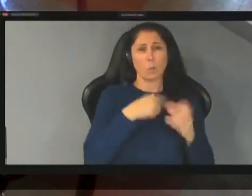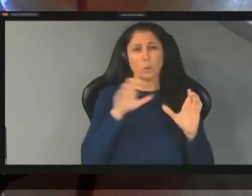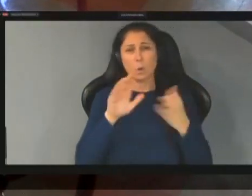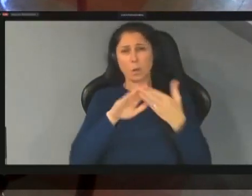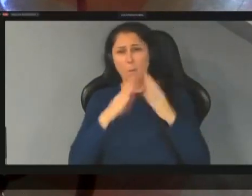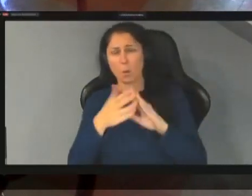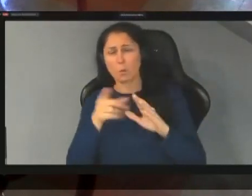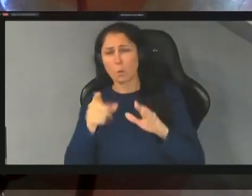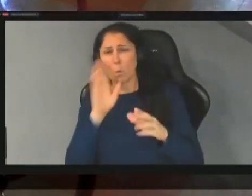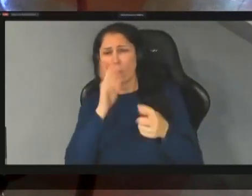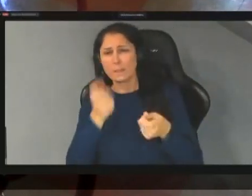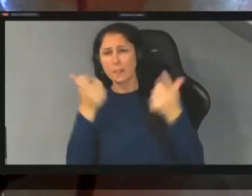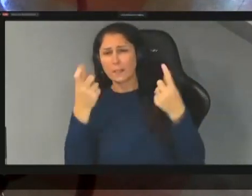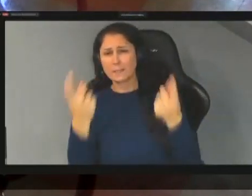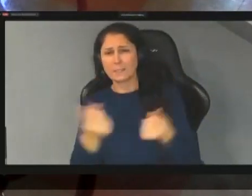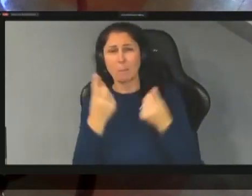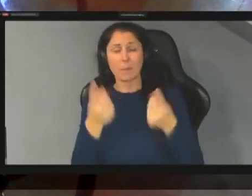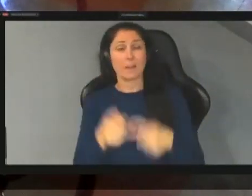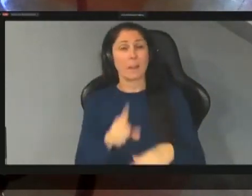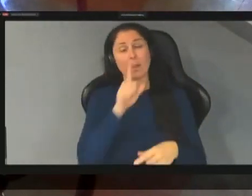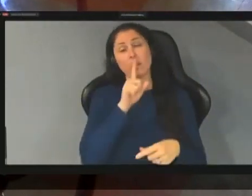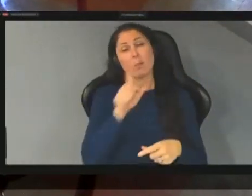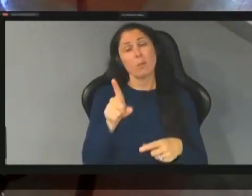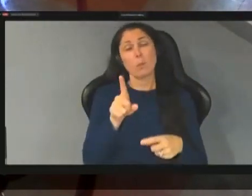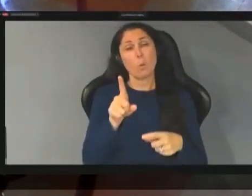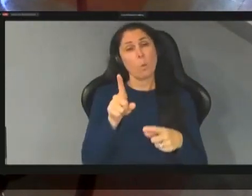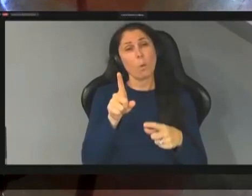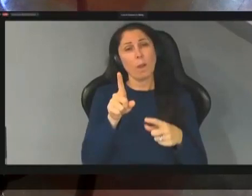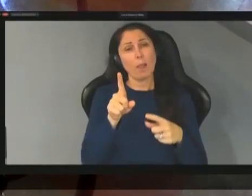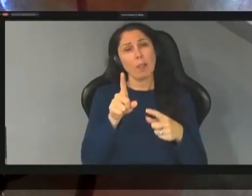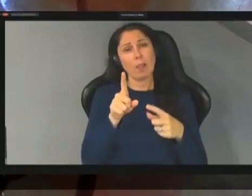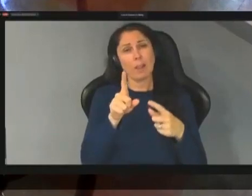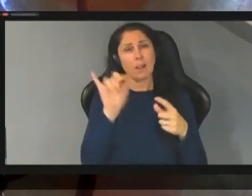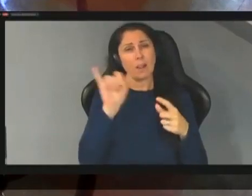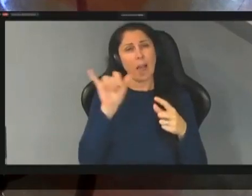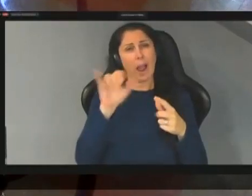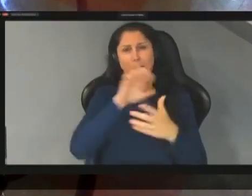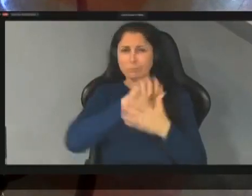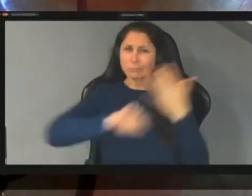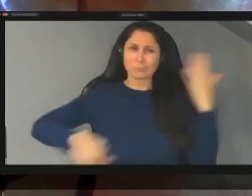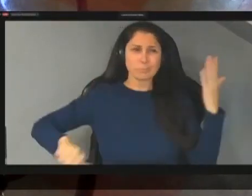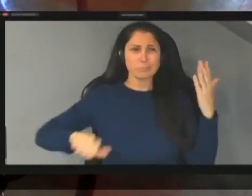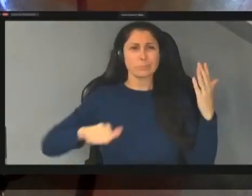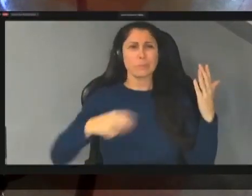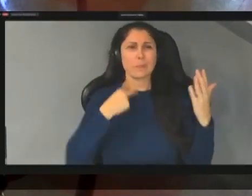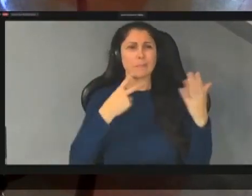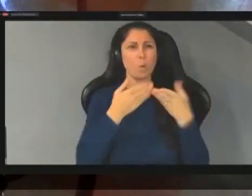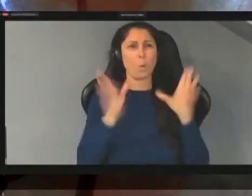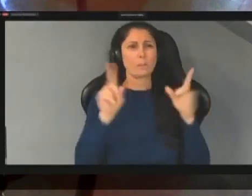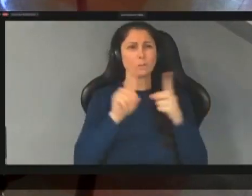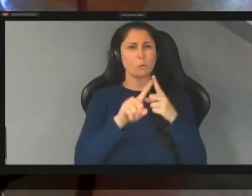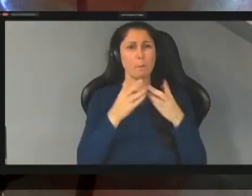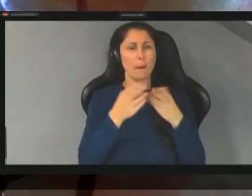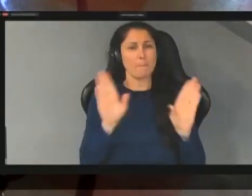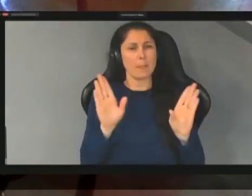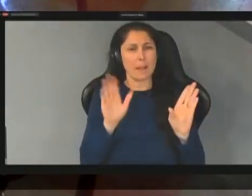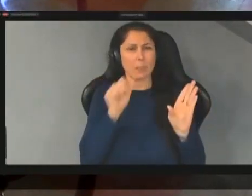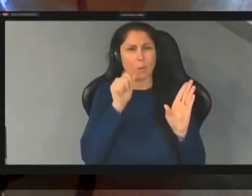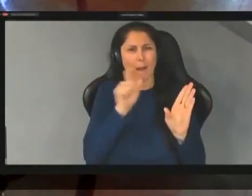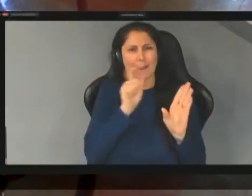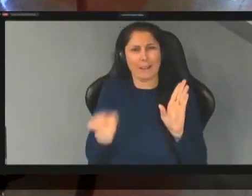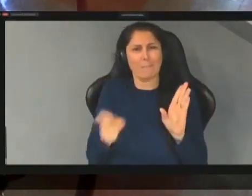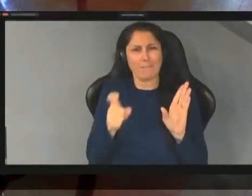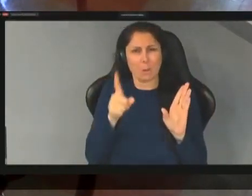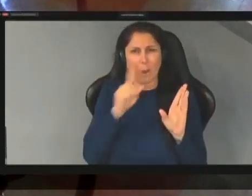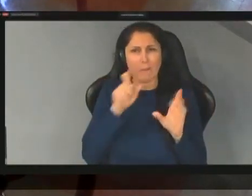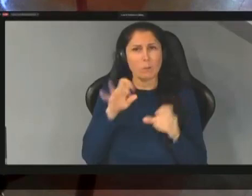lead something, they're really taking away the voice of the public, not giving it to the public, because it's the council people that are elected to represent the public, and we're going to make